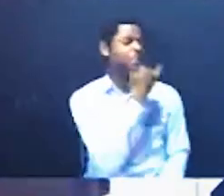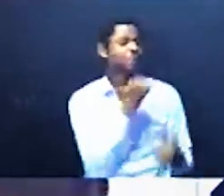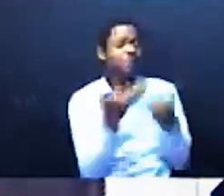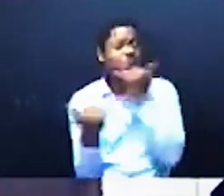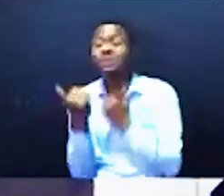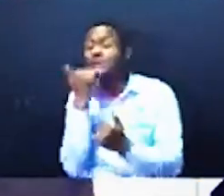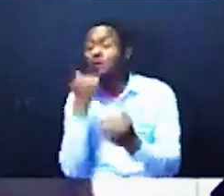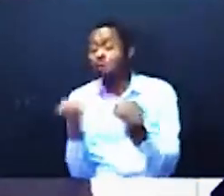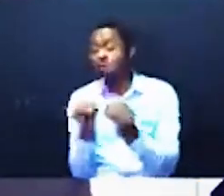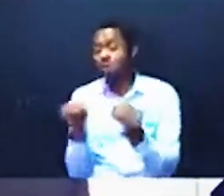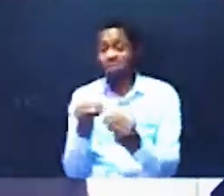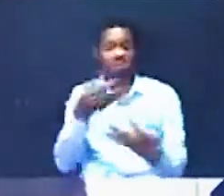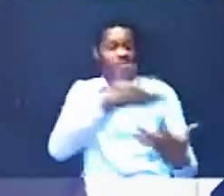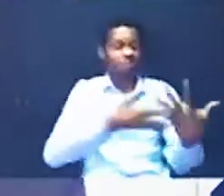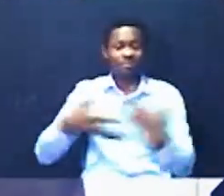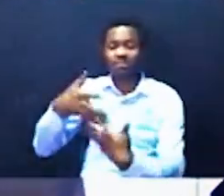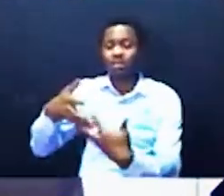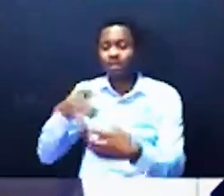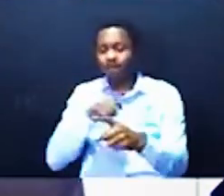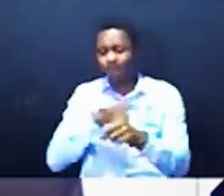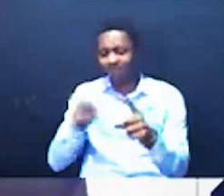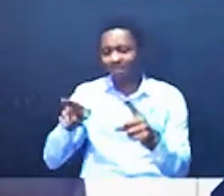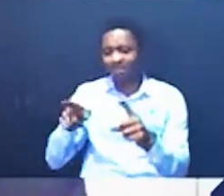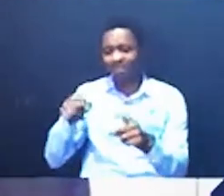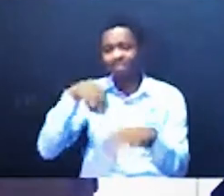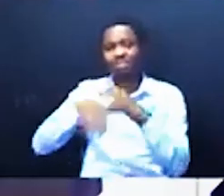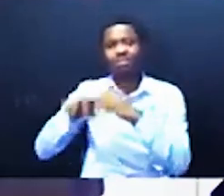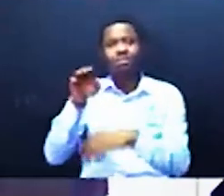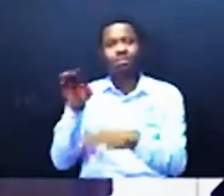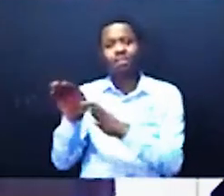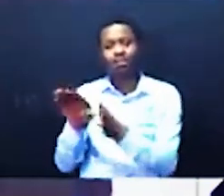Timothy 2:19 is settled in heaven.